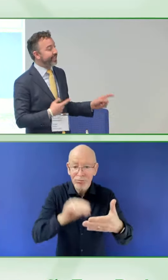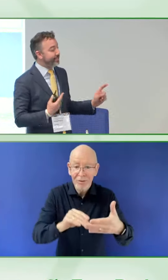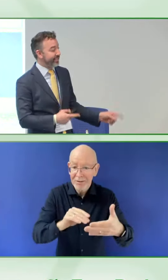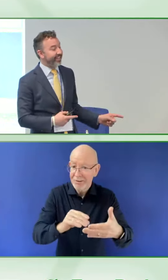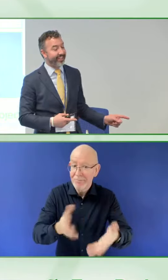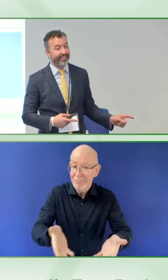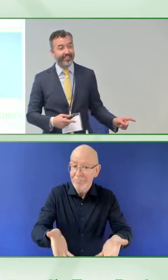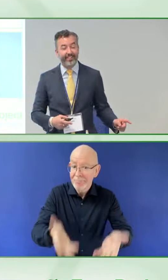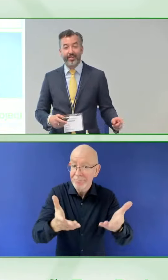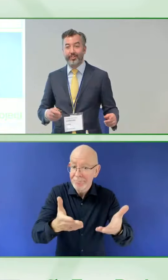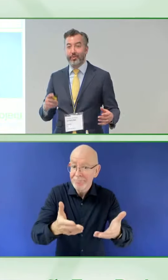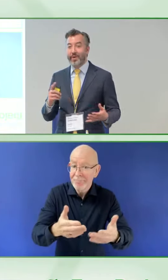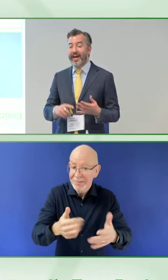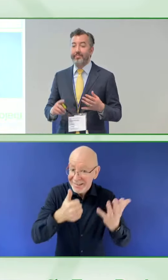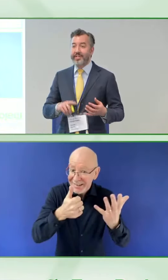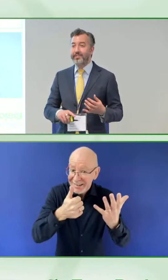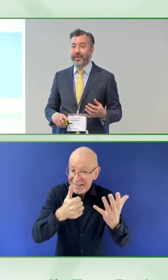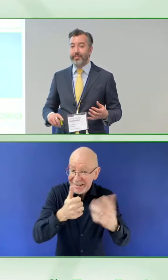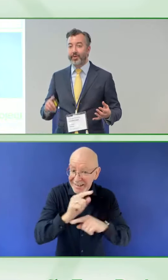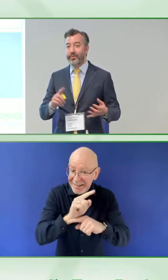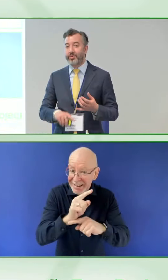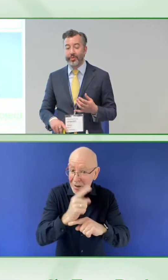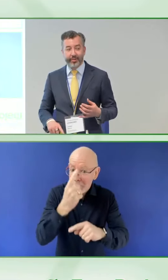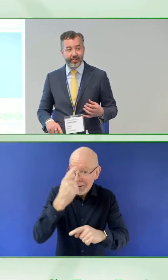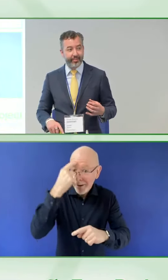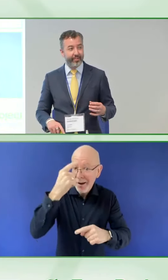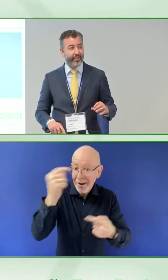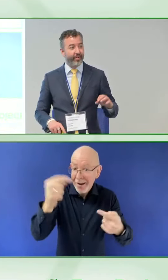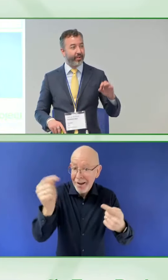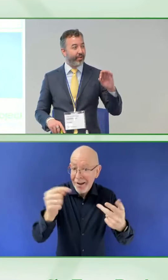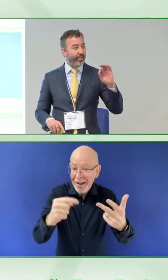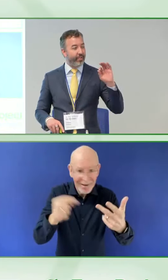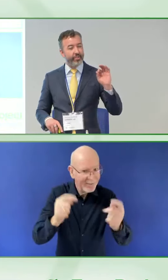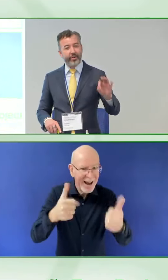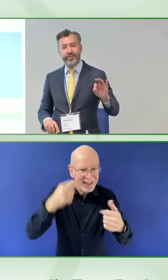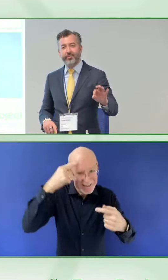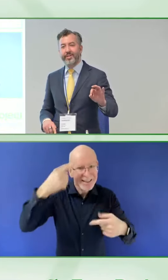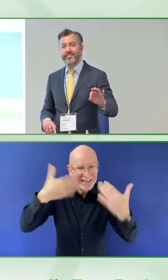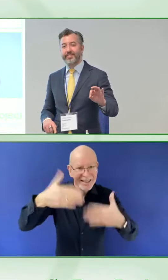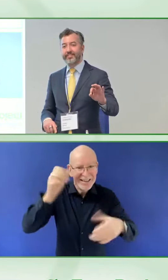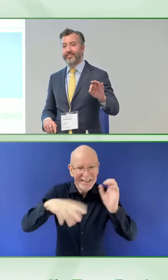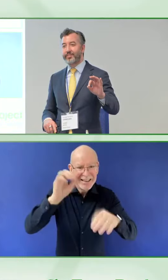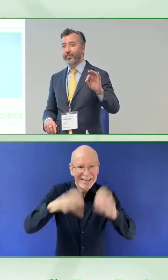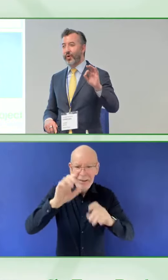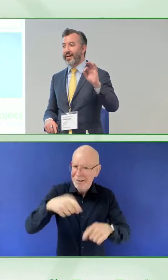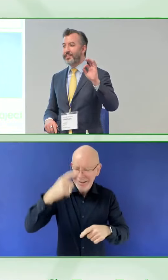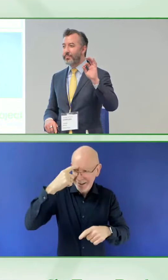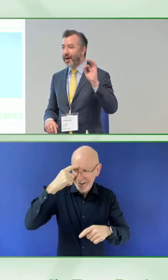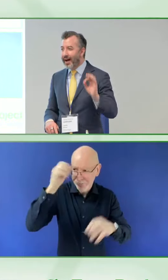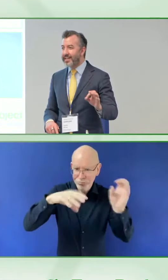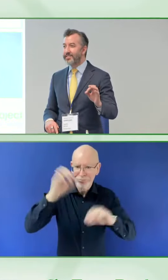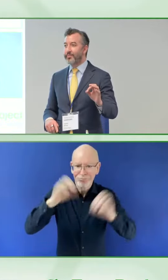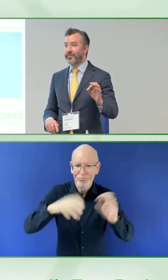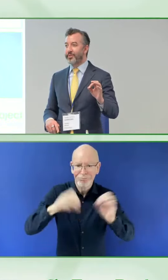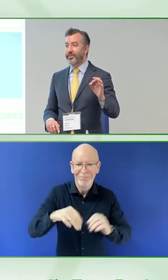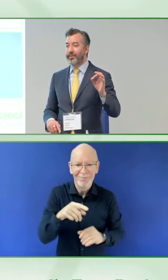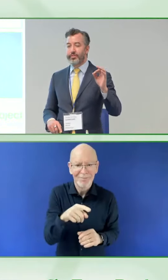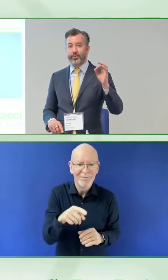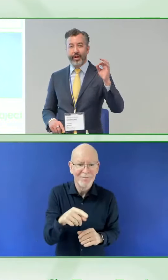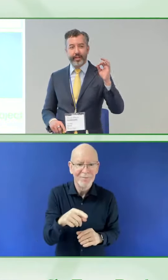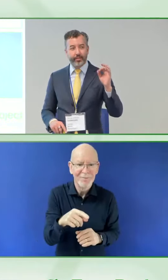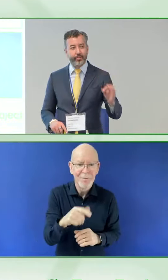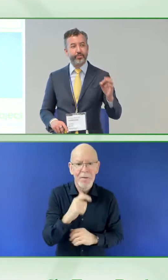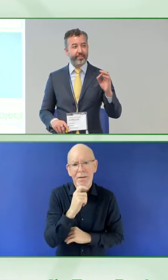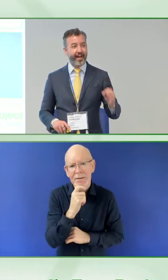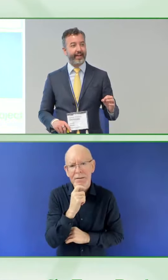exact same thing. So pen, piece of paper, computer, 30 reasons why it's impossible